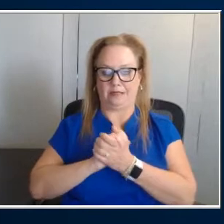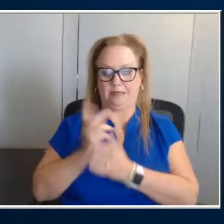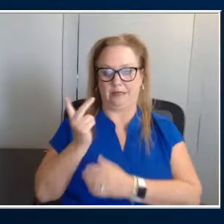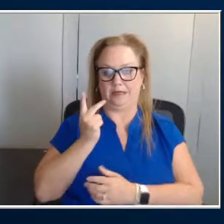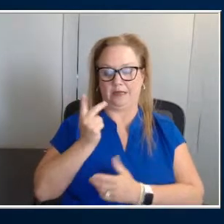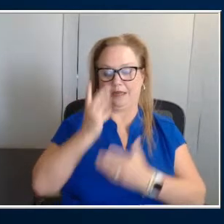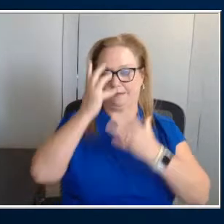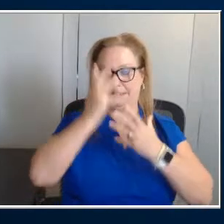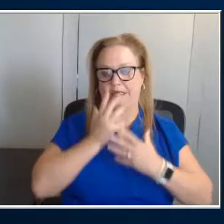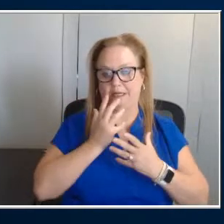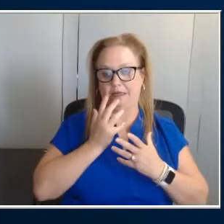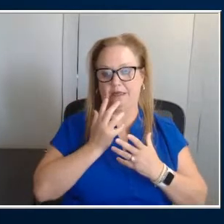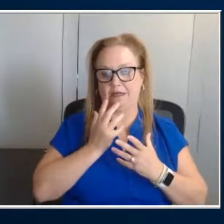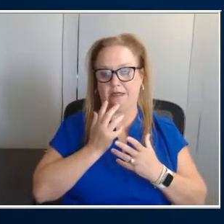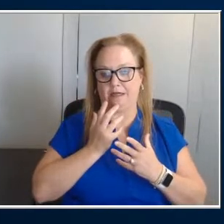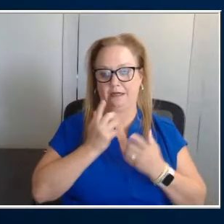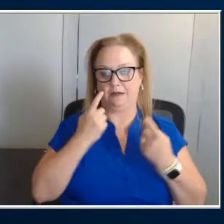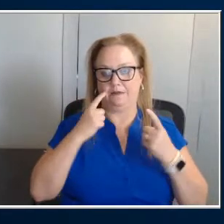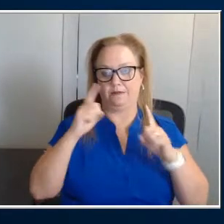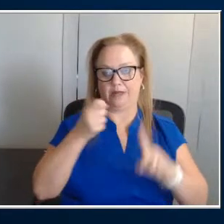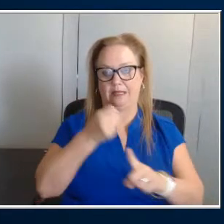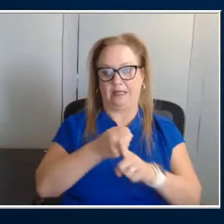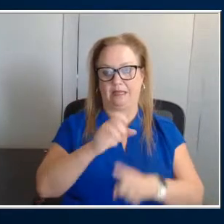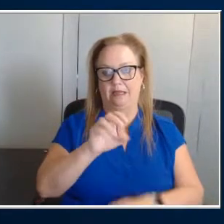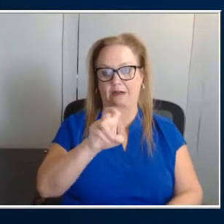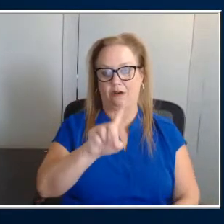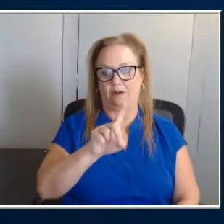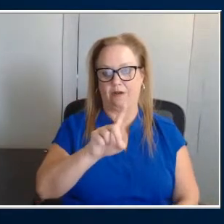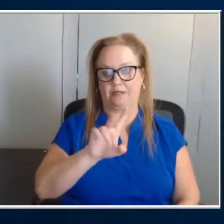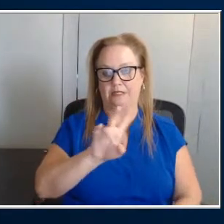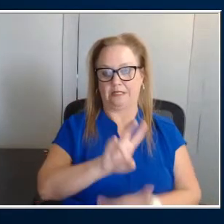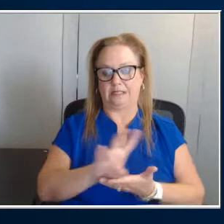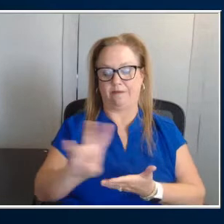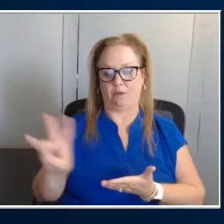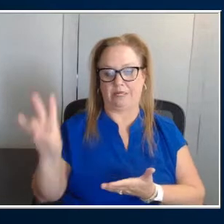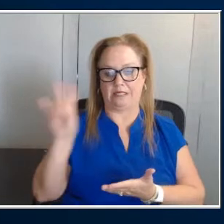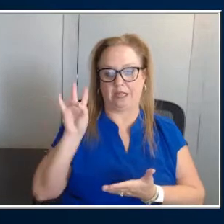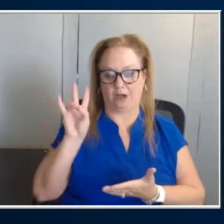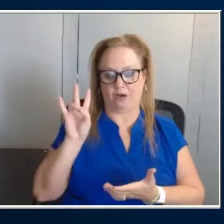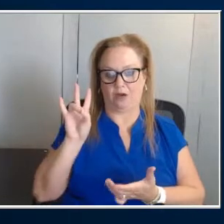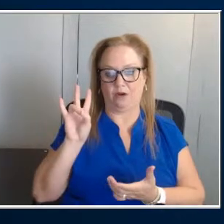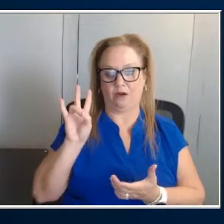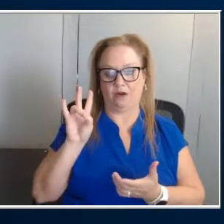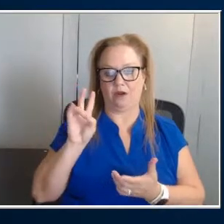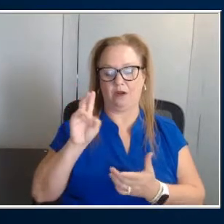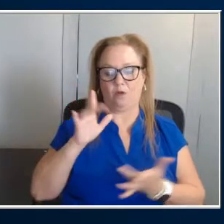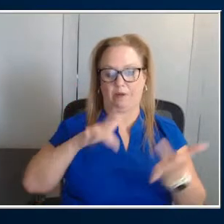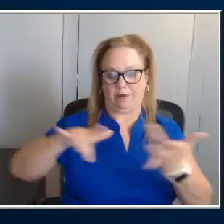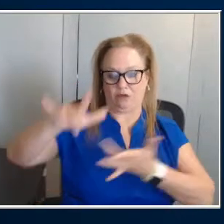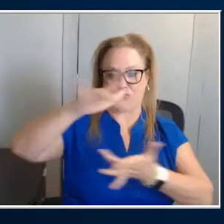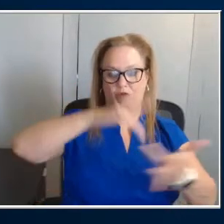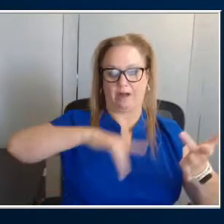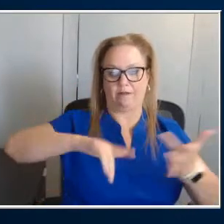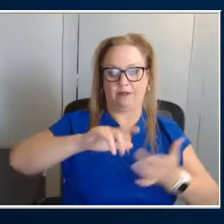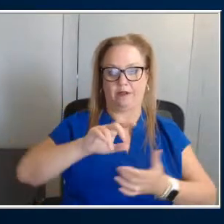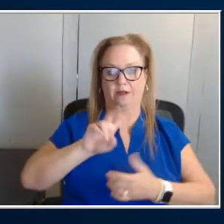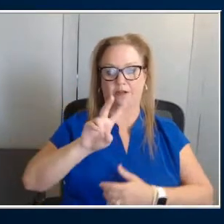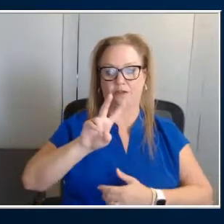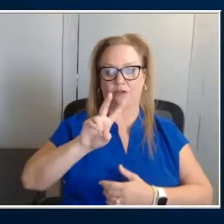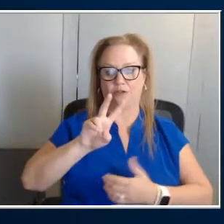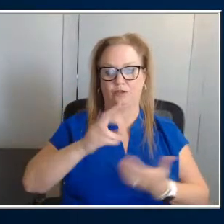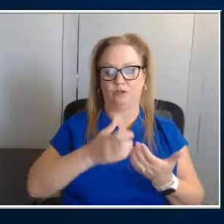say, finally came down with COVID 7 weeks or so ago. We'd been traveling. We had two